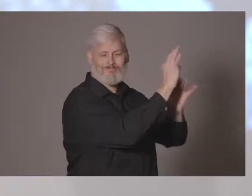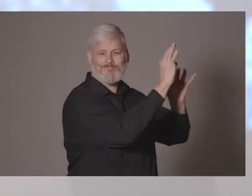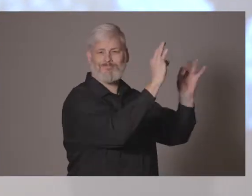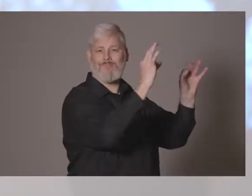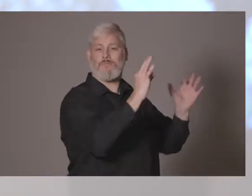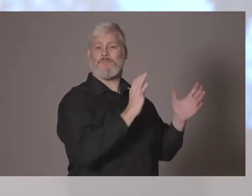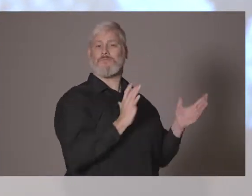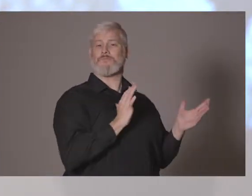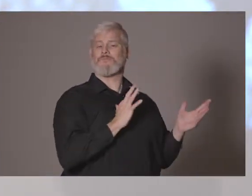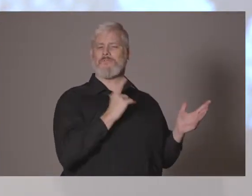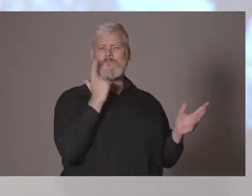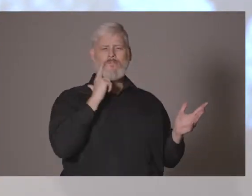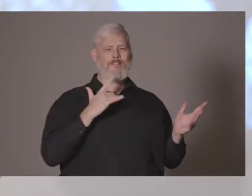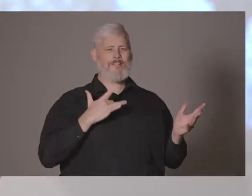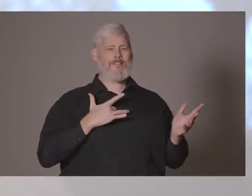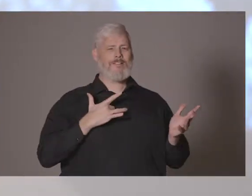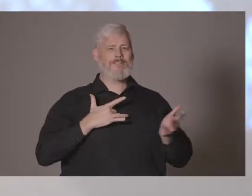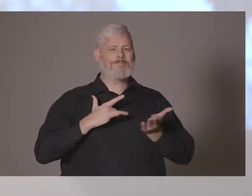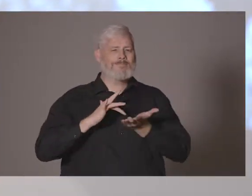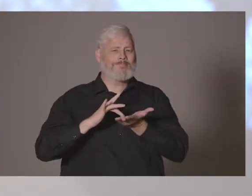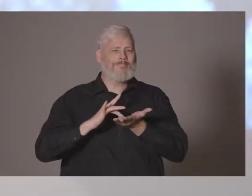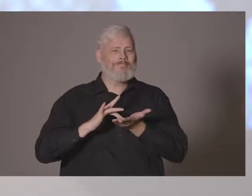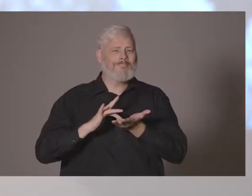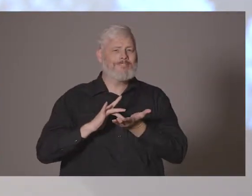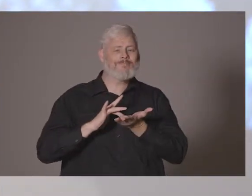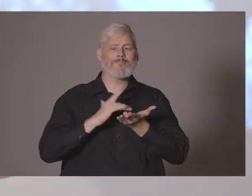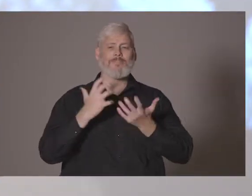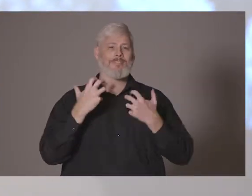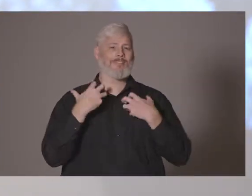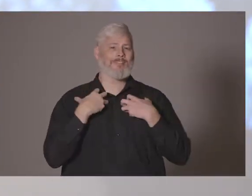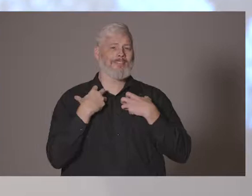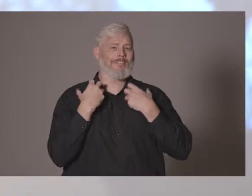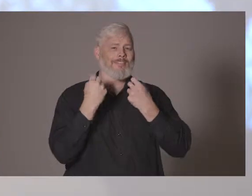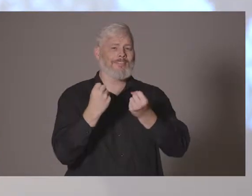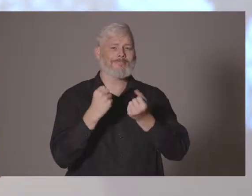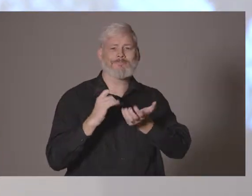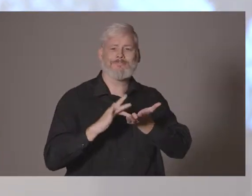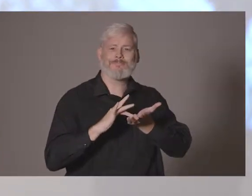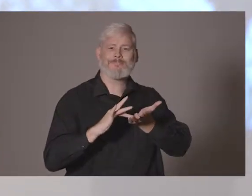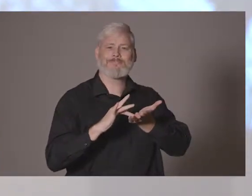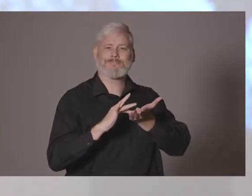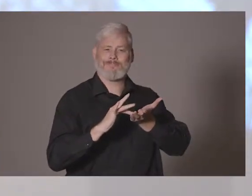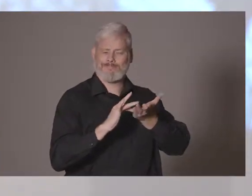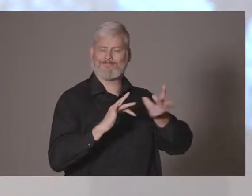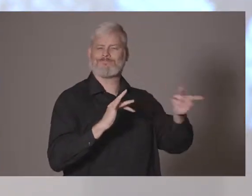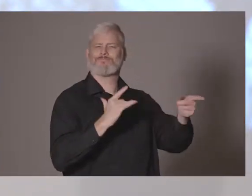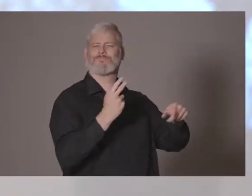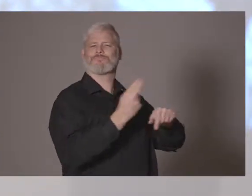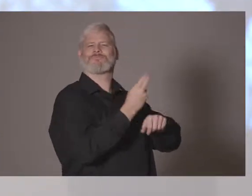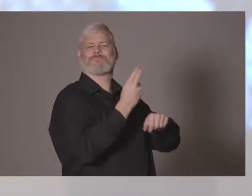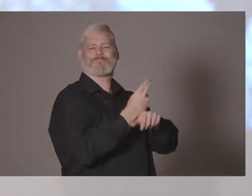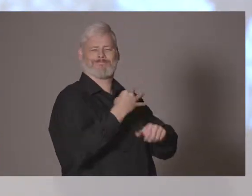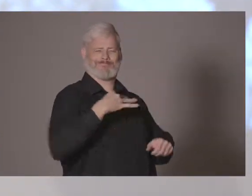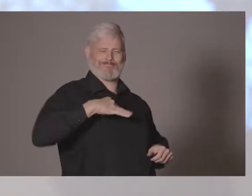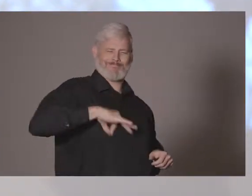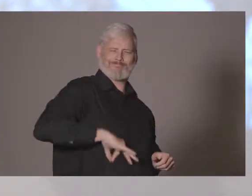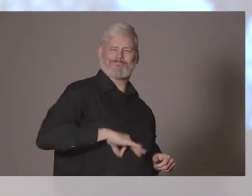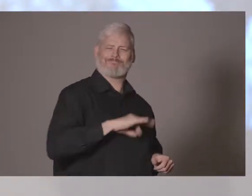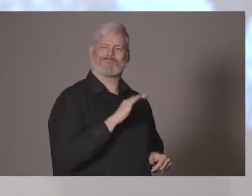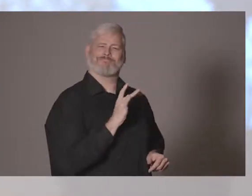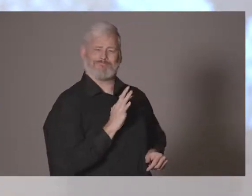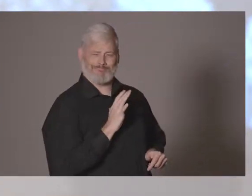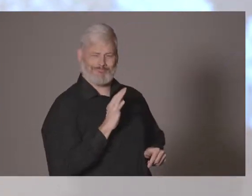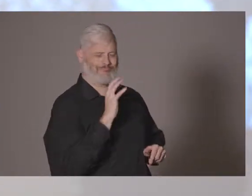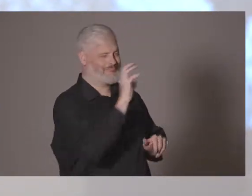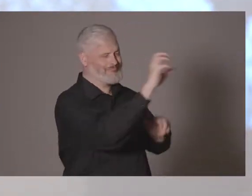have also been traditionally used for the emotional heartache of cardiovascular experiences. So it's an emotional